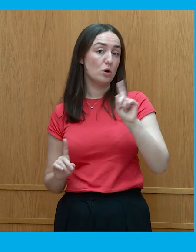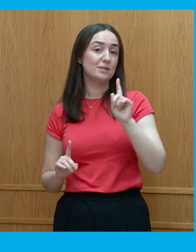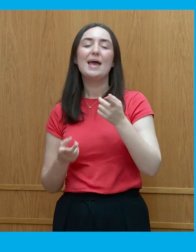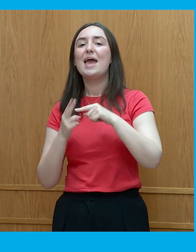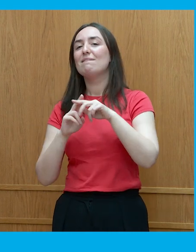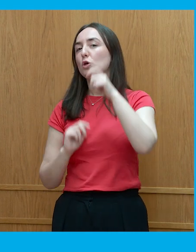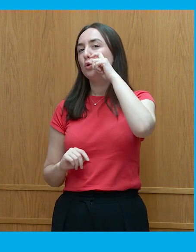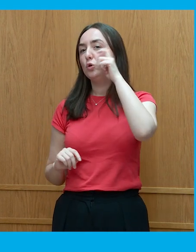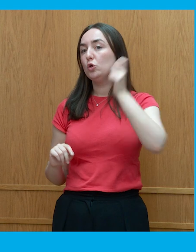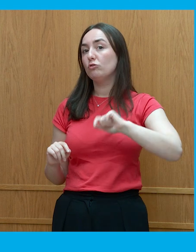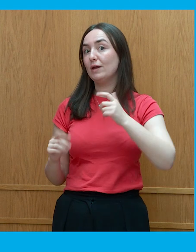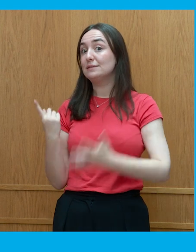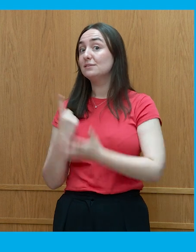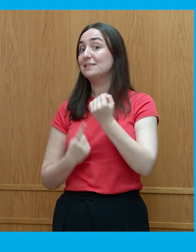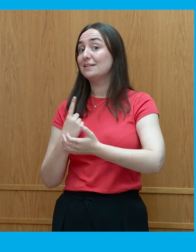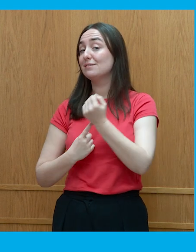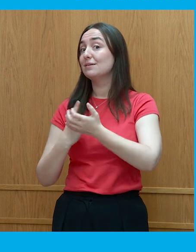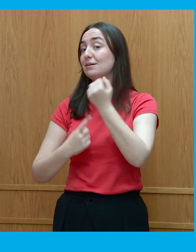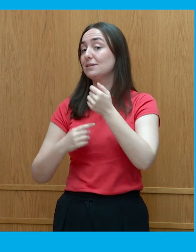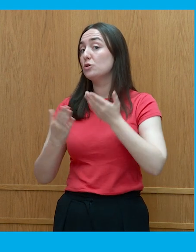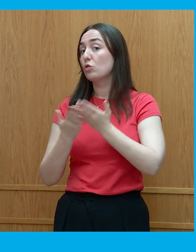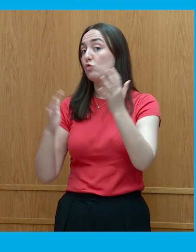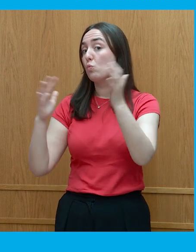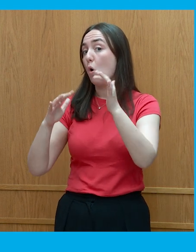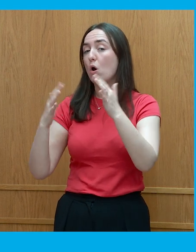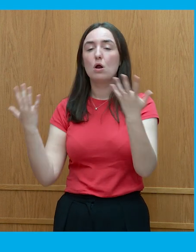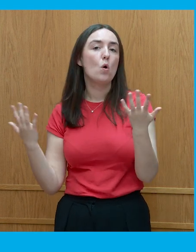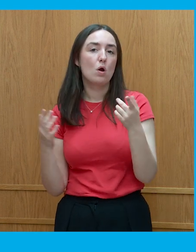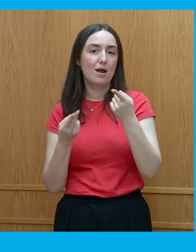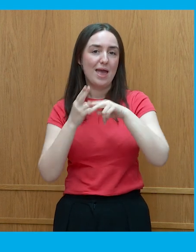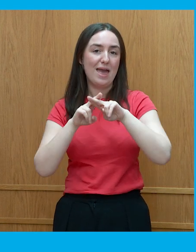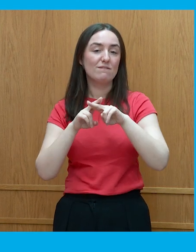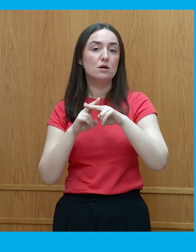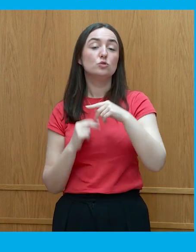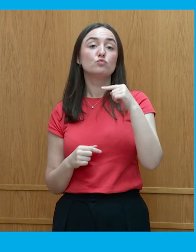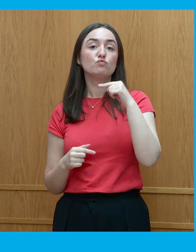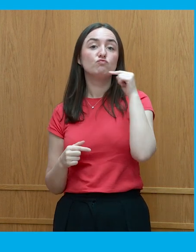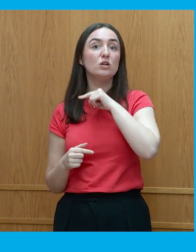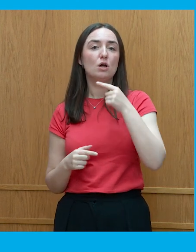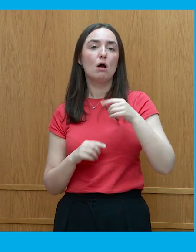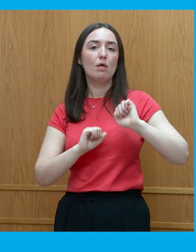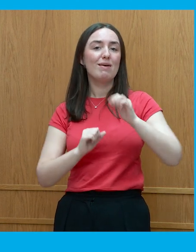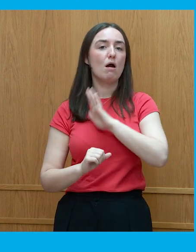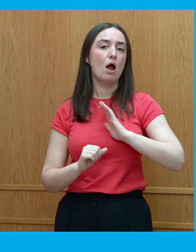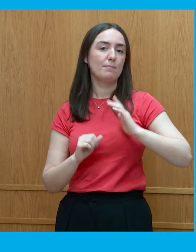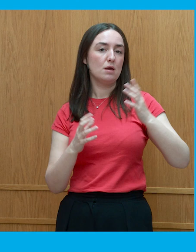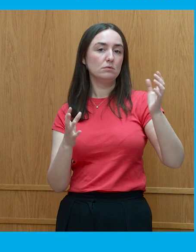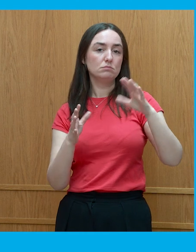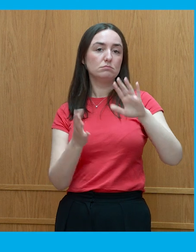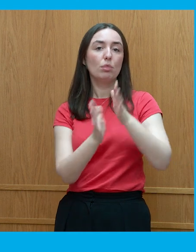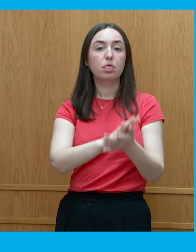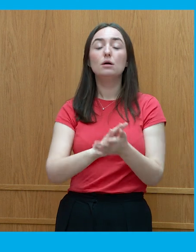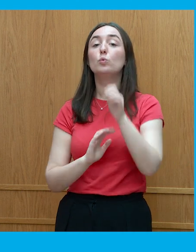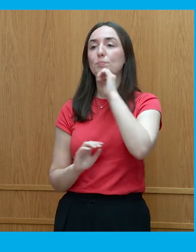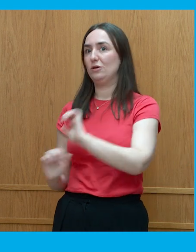has quite a bit of success on the battlefield versus Russia, or if the Russian army starts to implode, that would be very good for the Harris campaign.